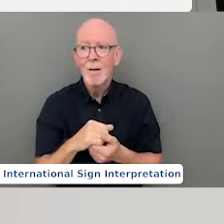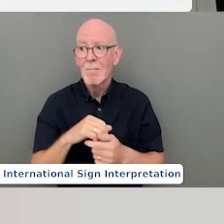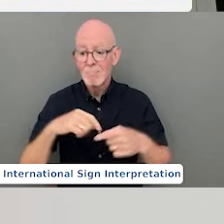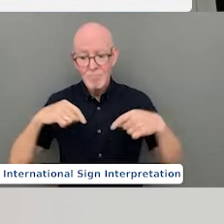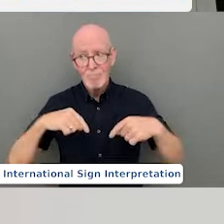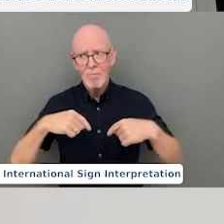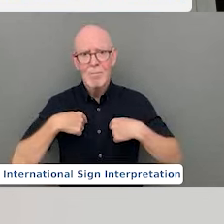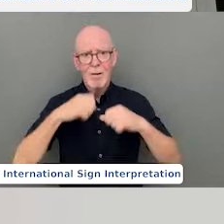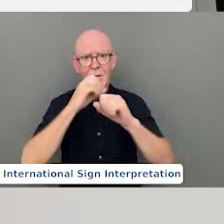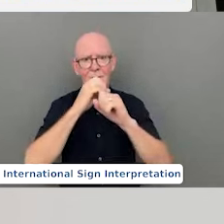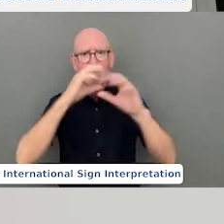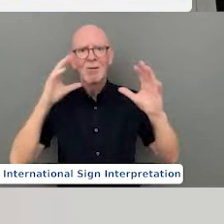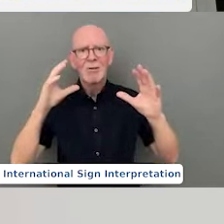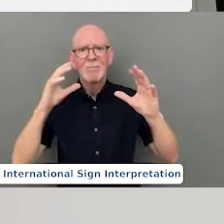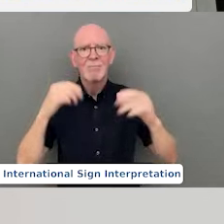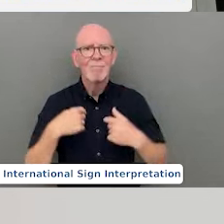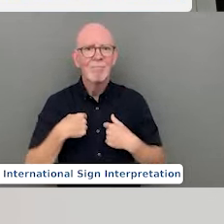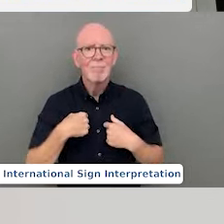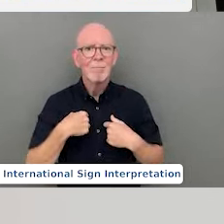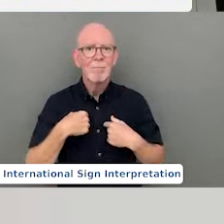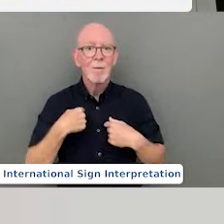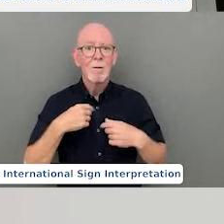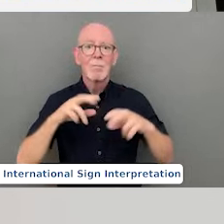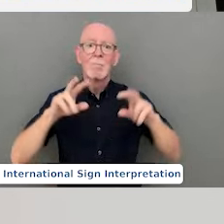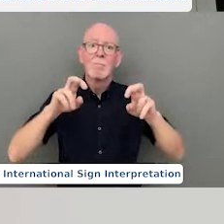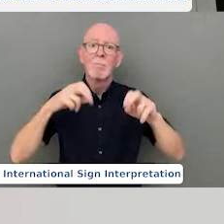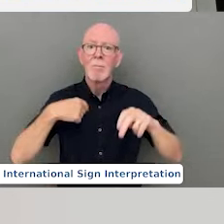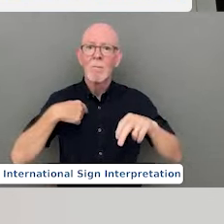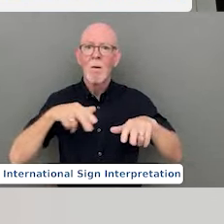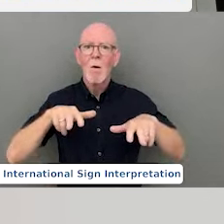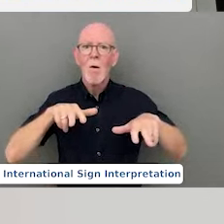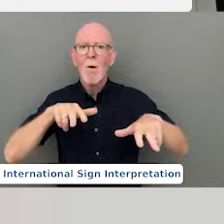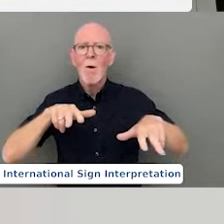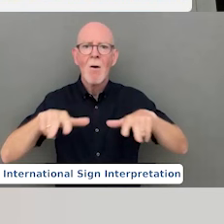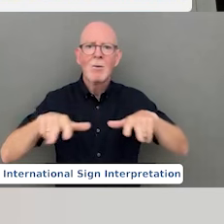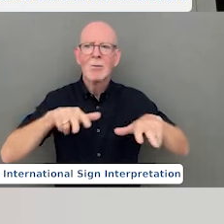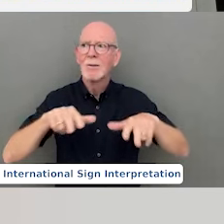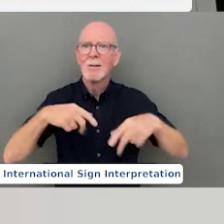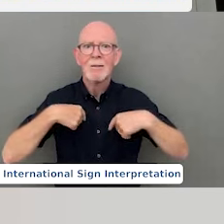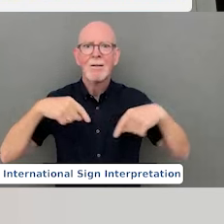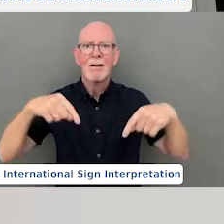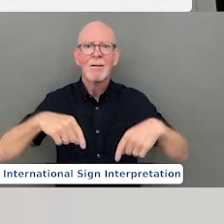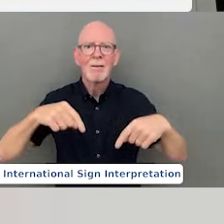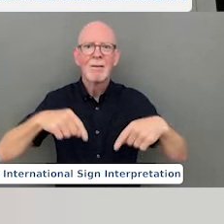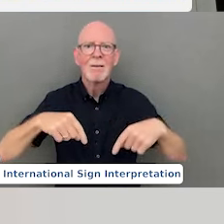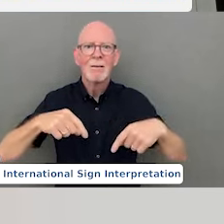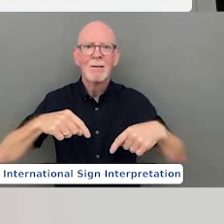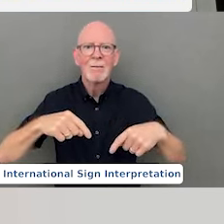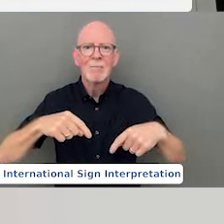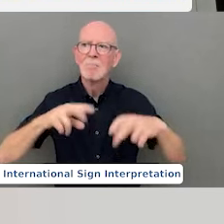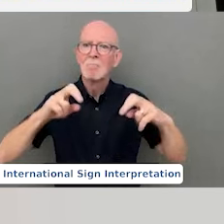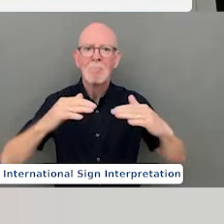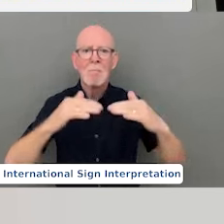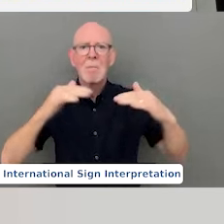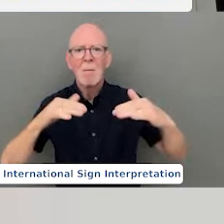work together. And we also, especially for organization of persons with disabilities. And